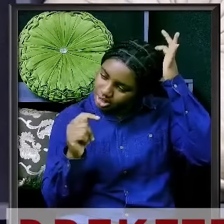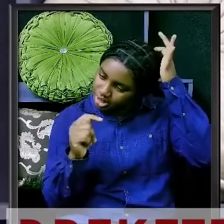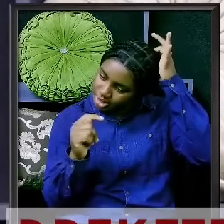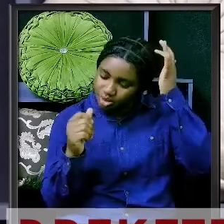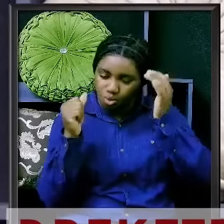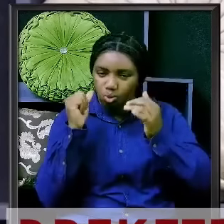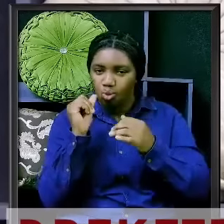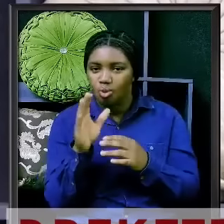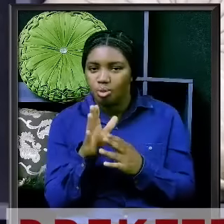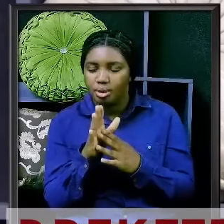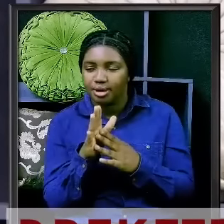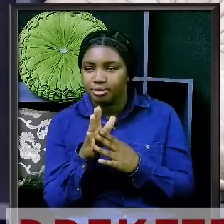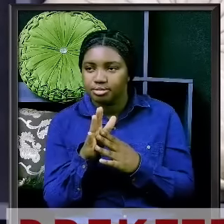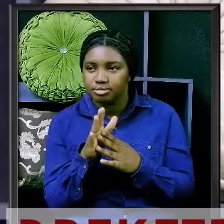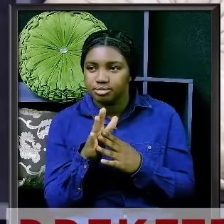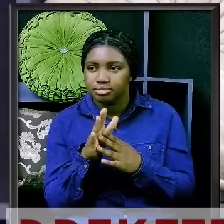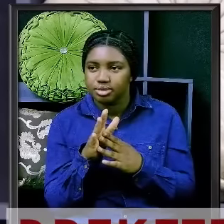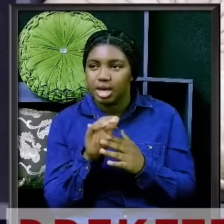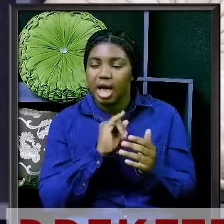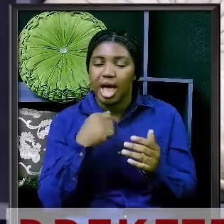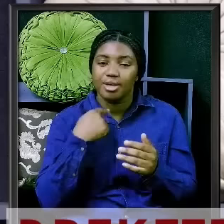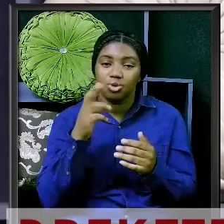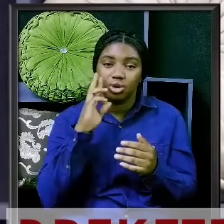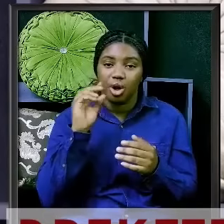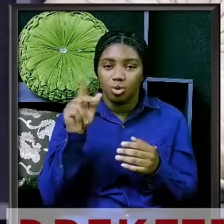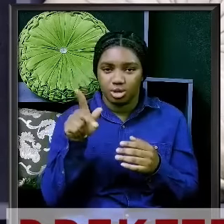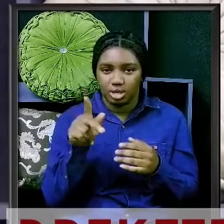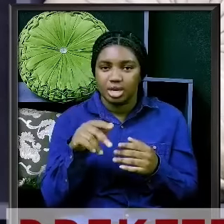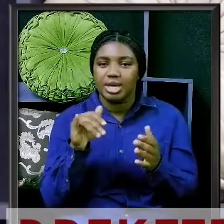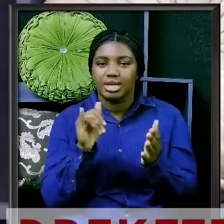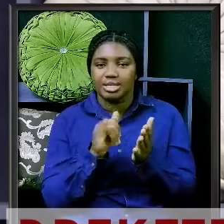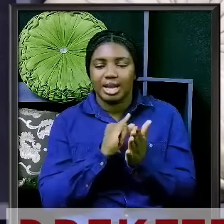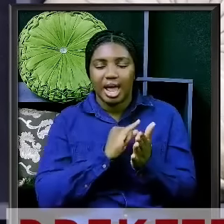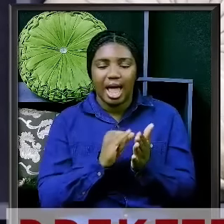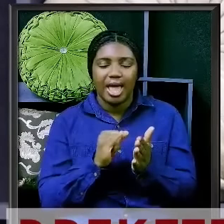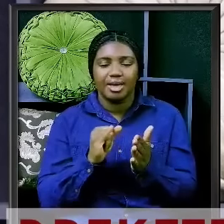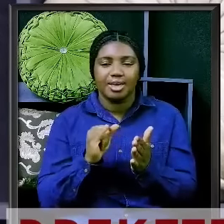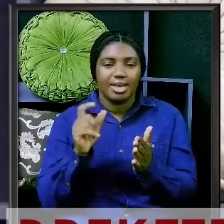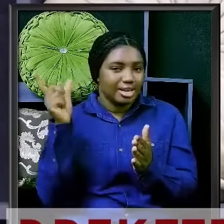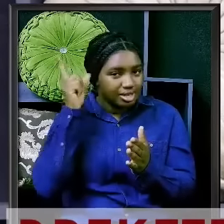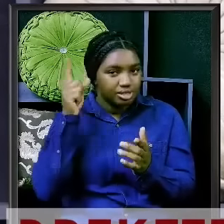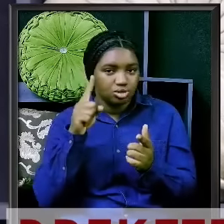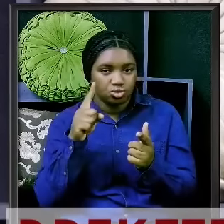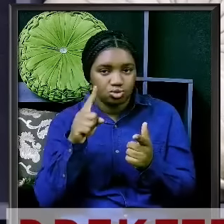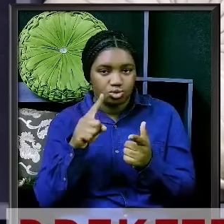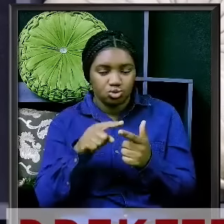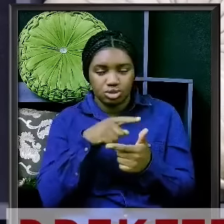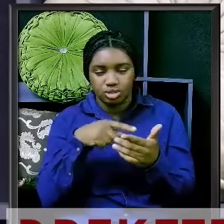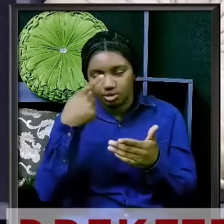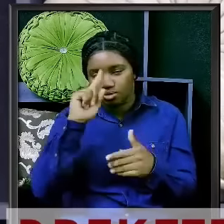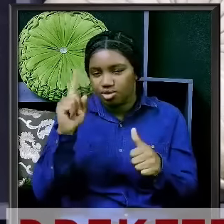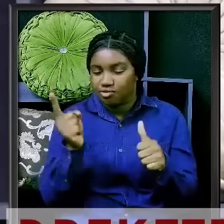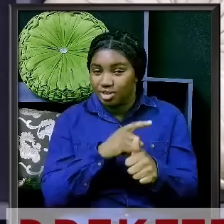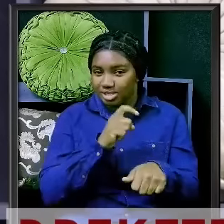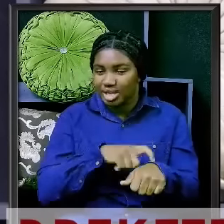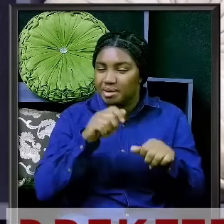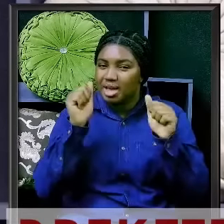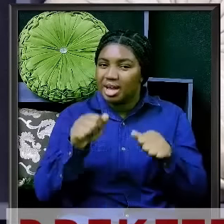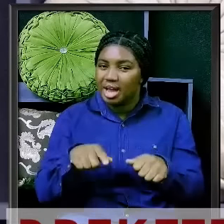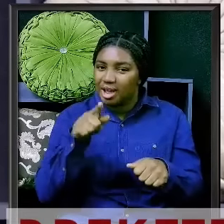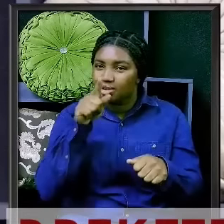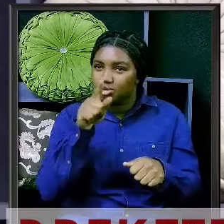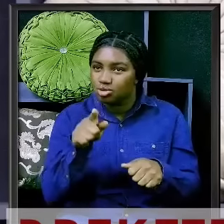the woman. So I told her, okay, I'm just hearing this for the first time. Can you come